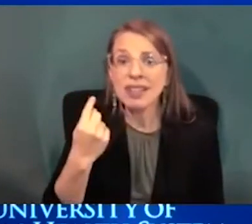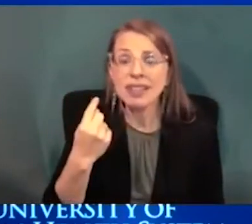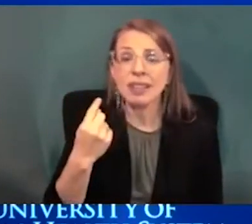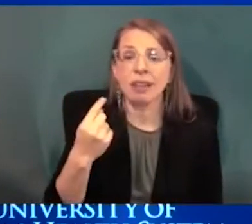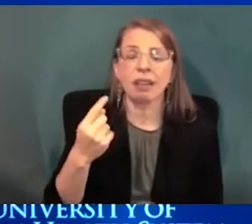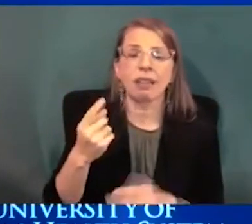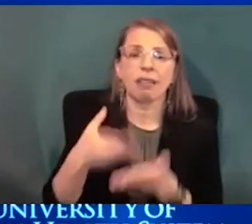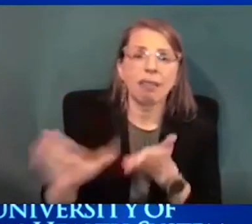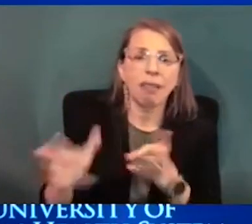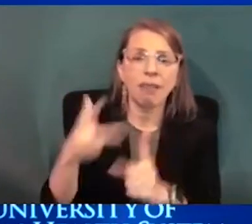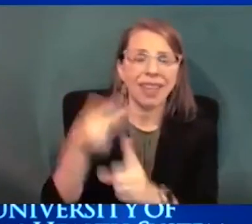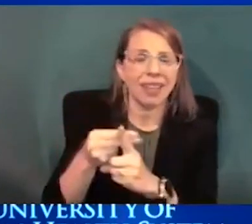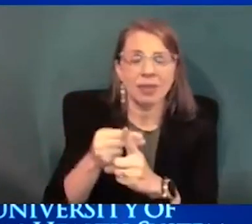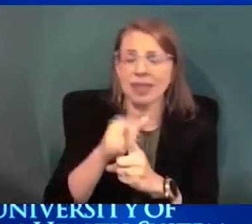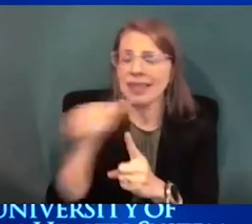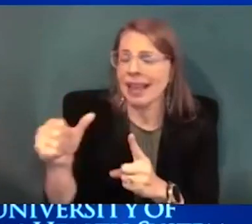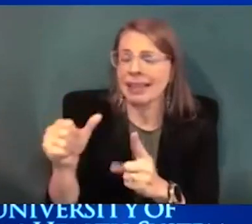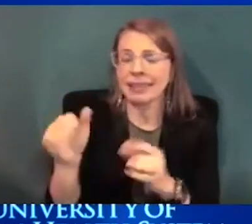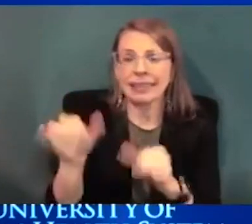It's not